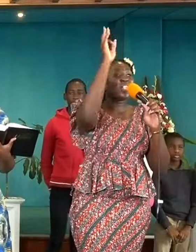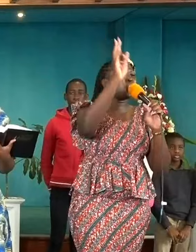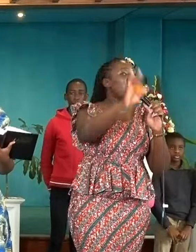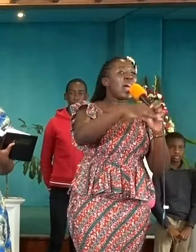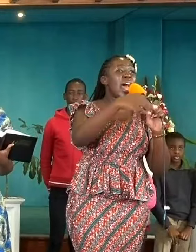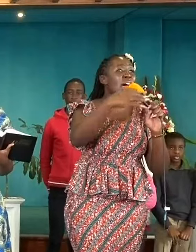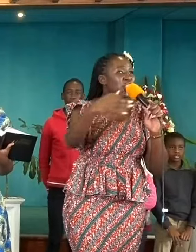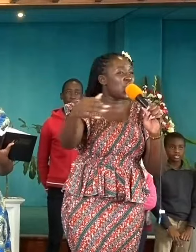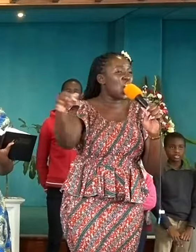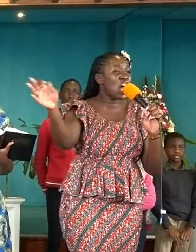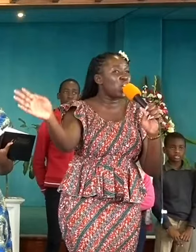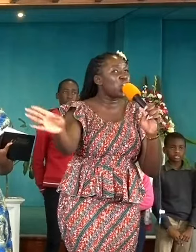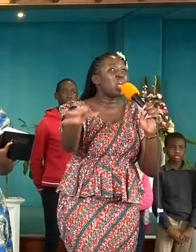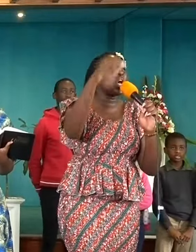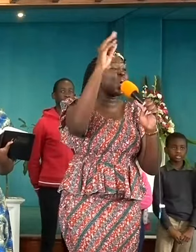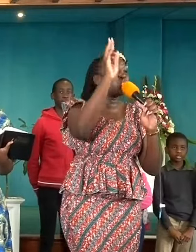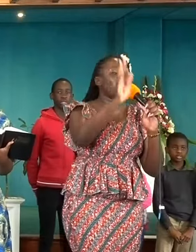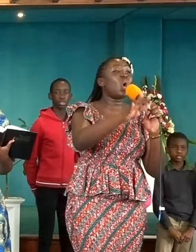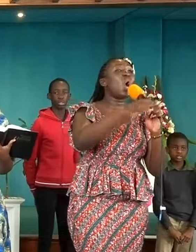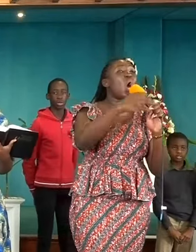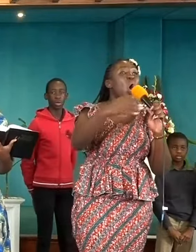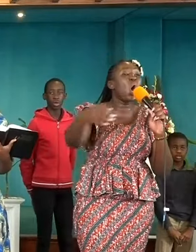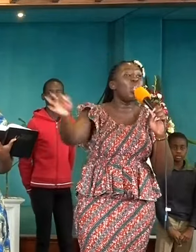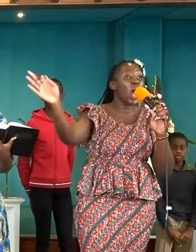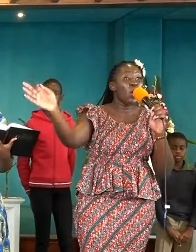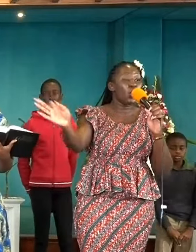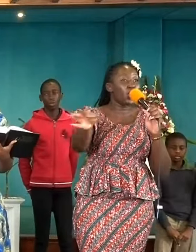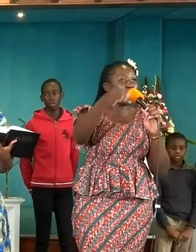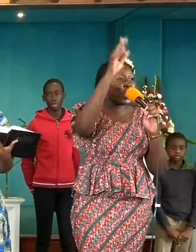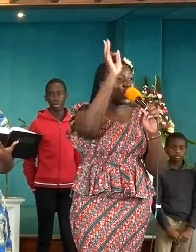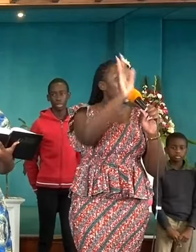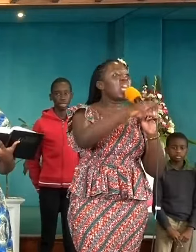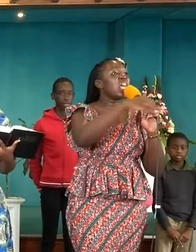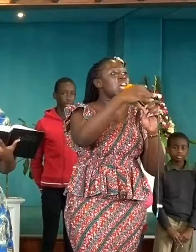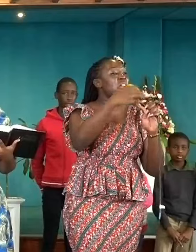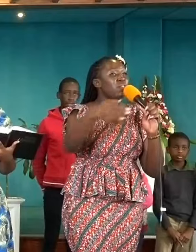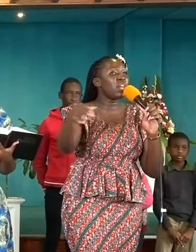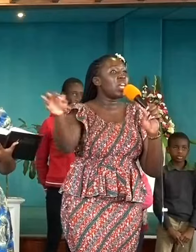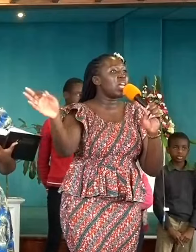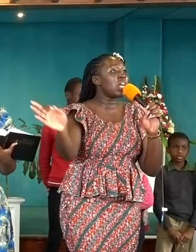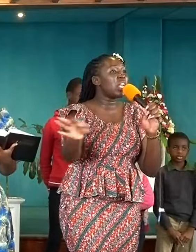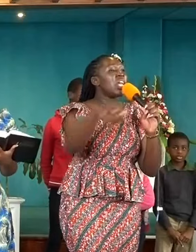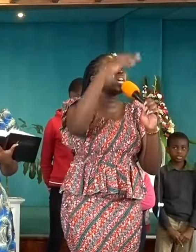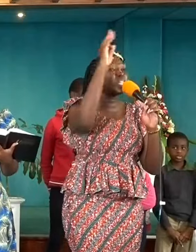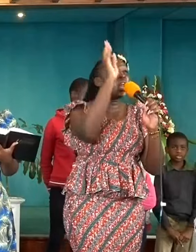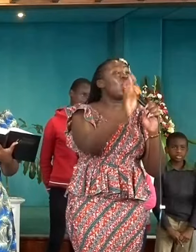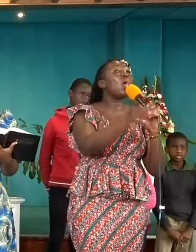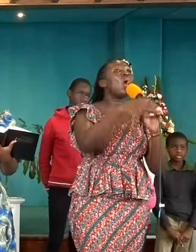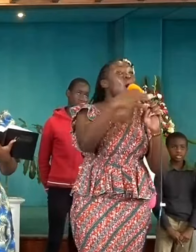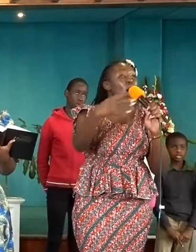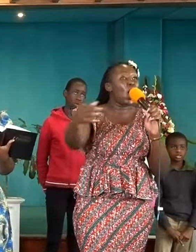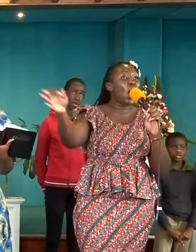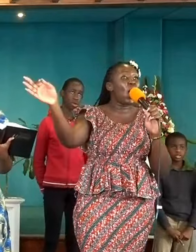calls, threaten the soul with